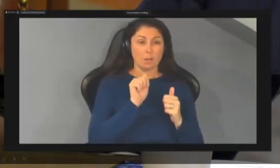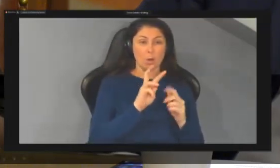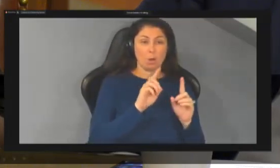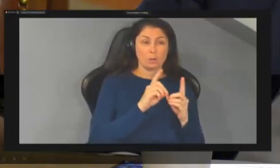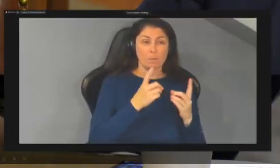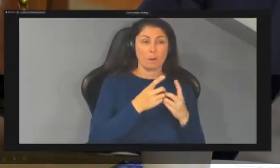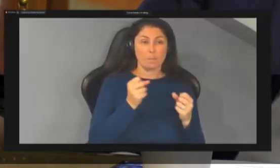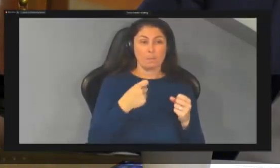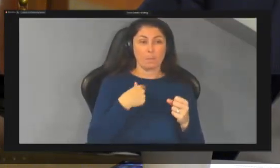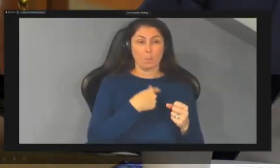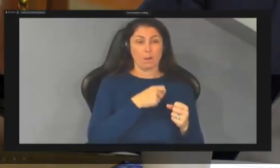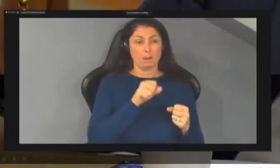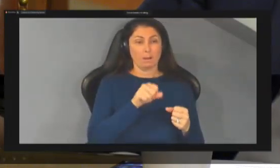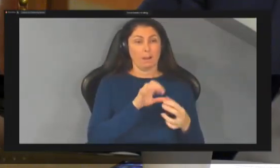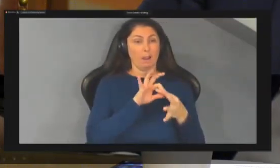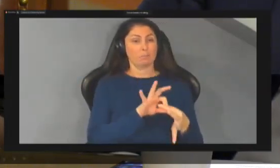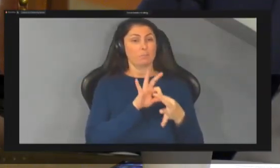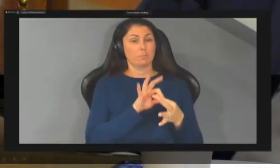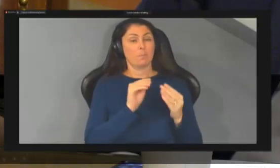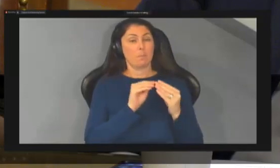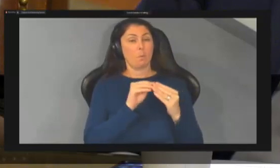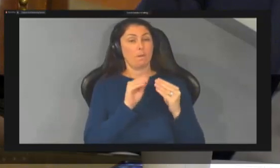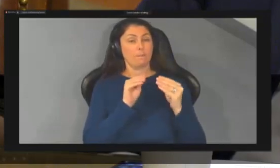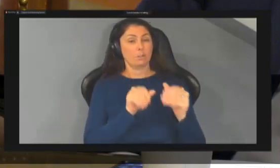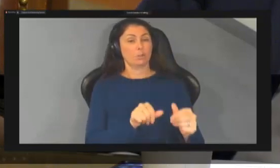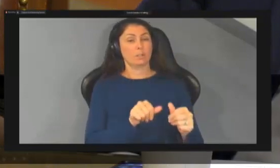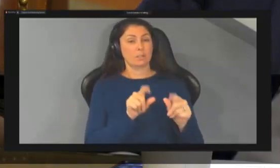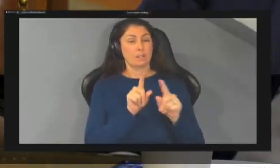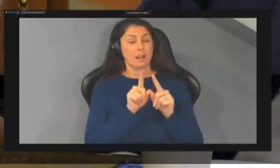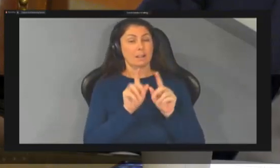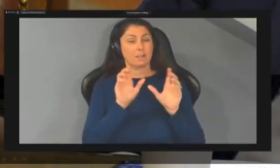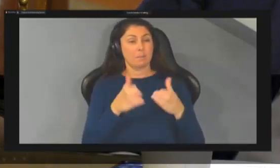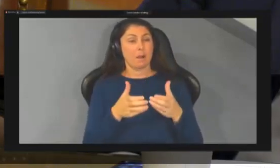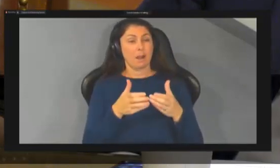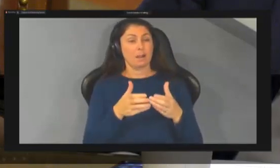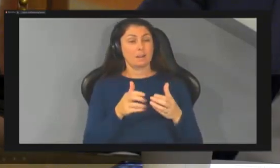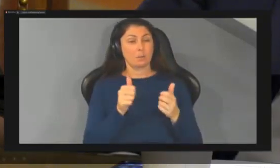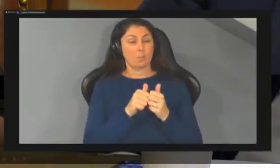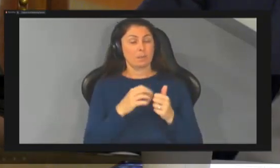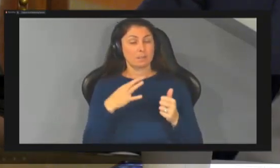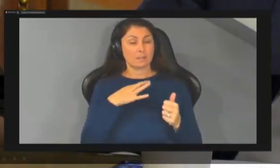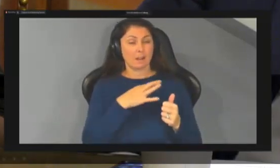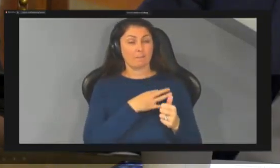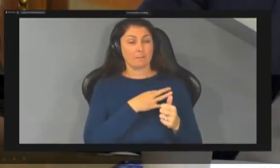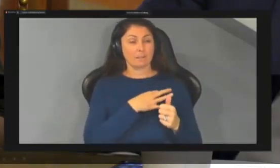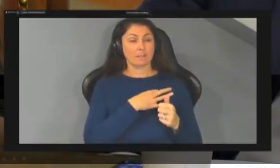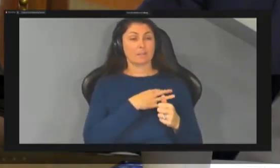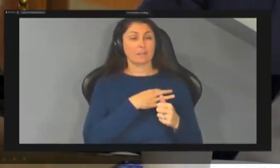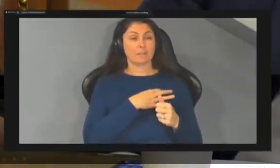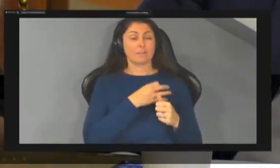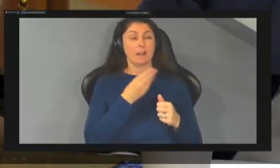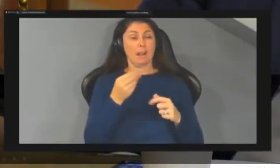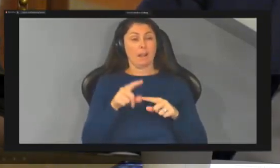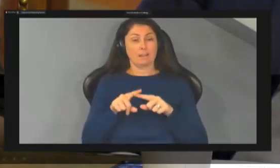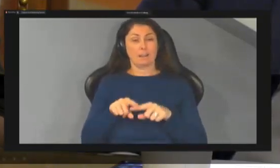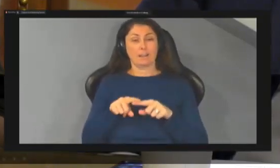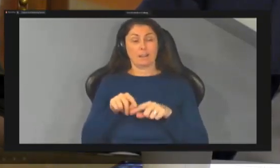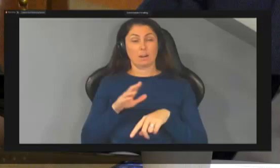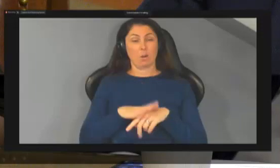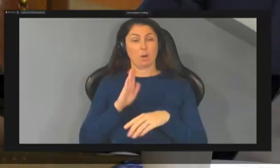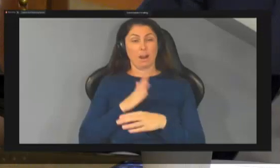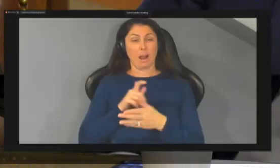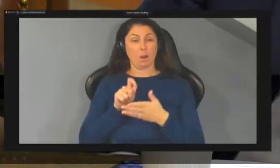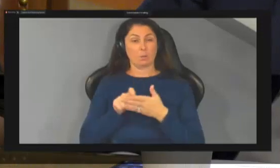work together to become more efficient as a body and as with our staff, and leaning on our solicitor and, you